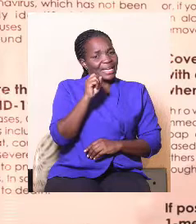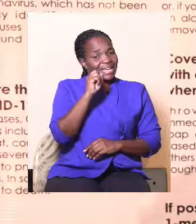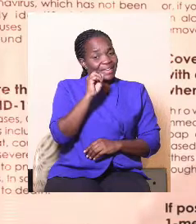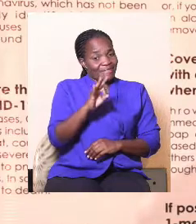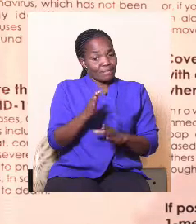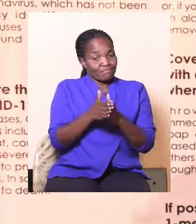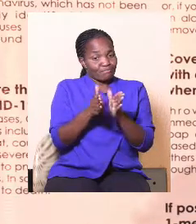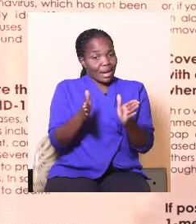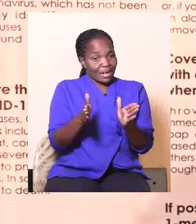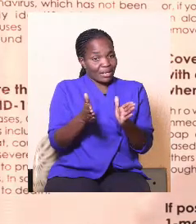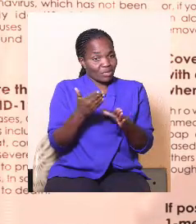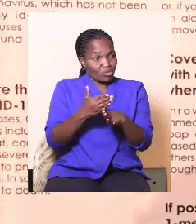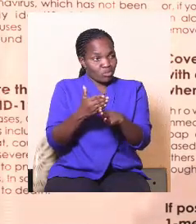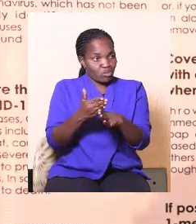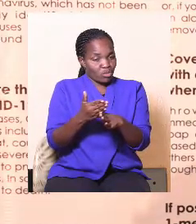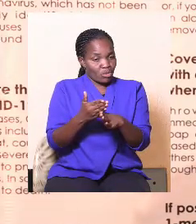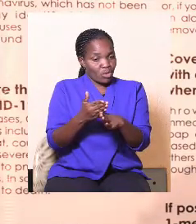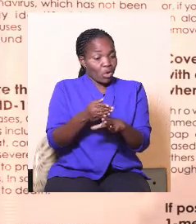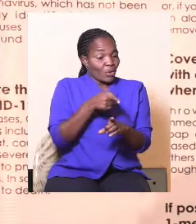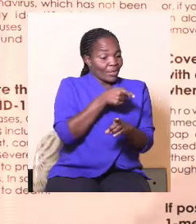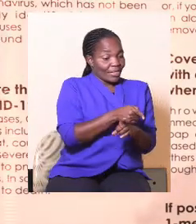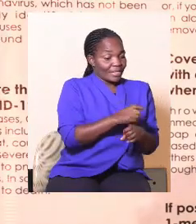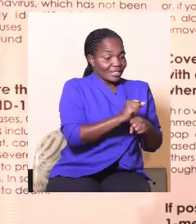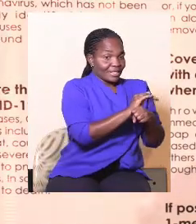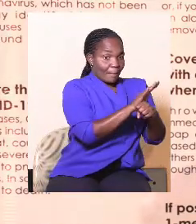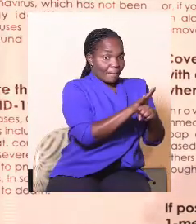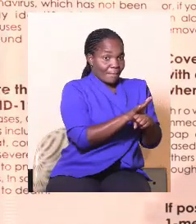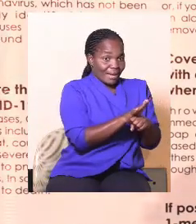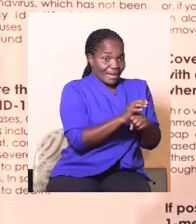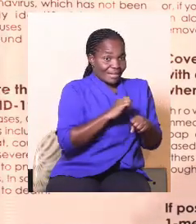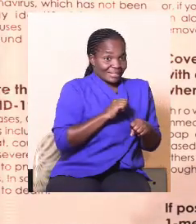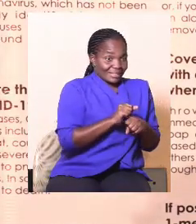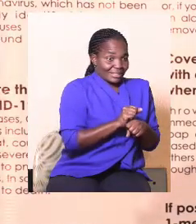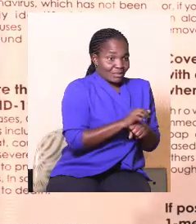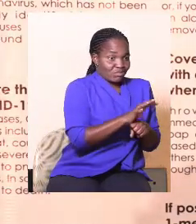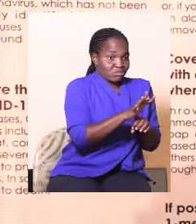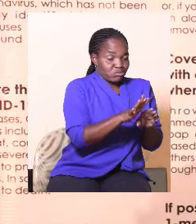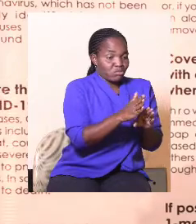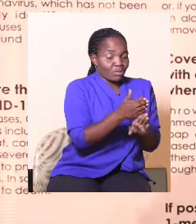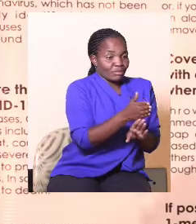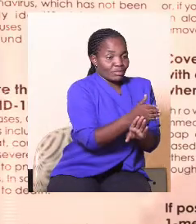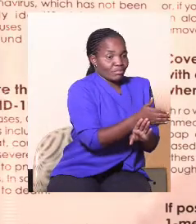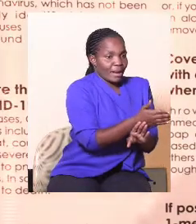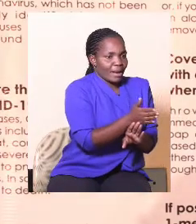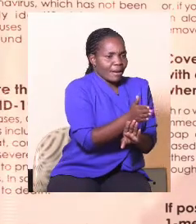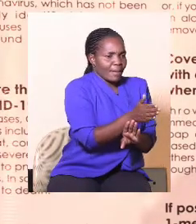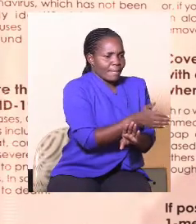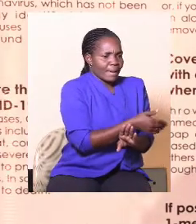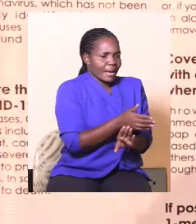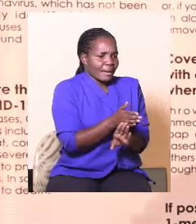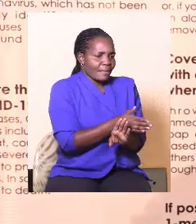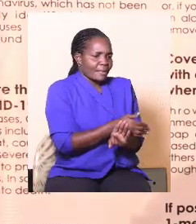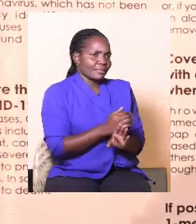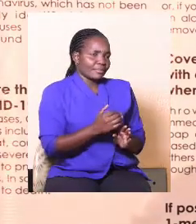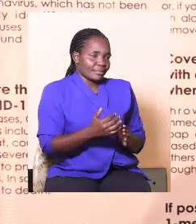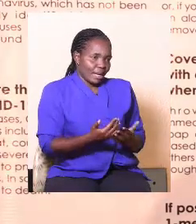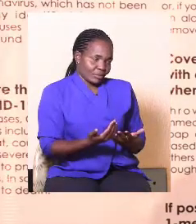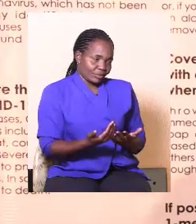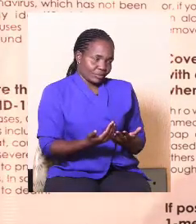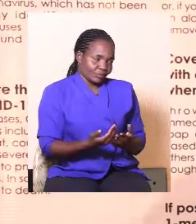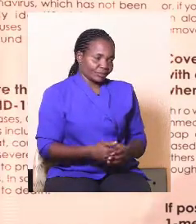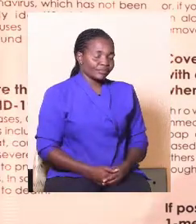we reduce the risk of transmission while we still have some economic activities are continuing? So I